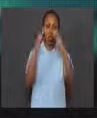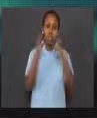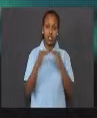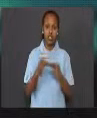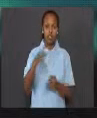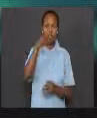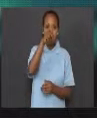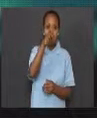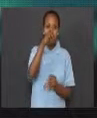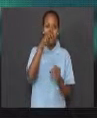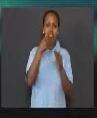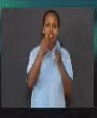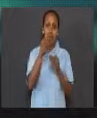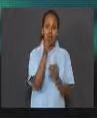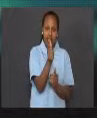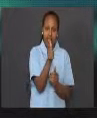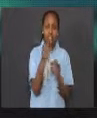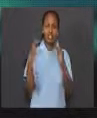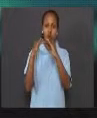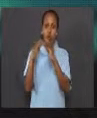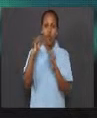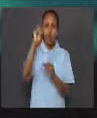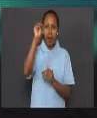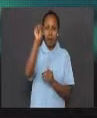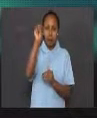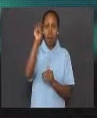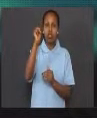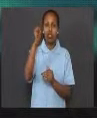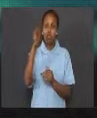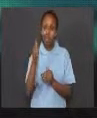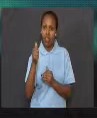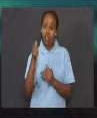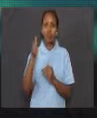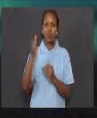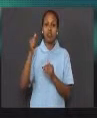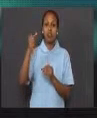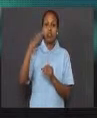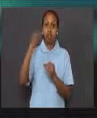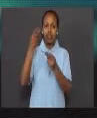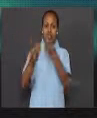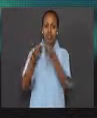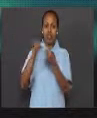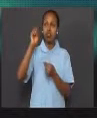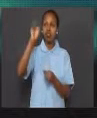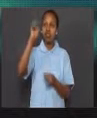P sub A is equal to M sub A times V sub